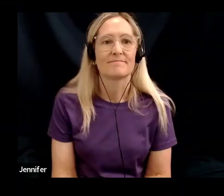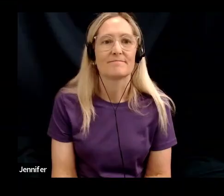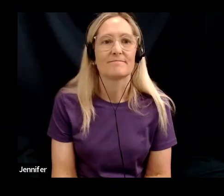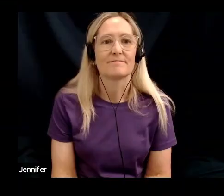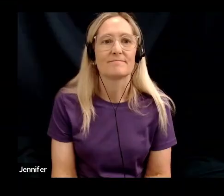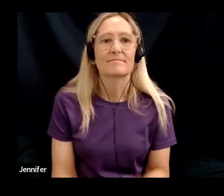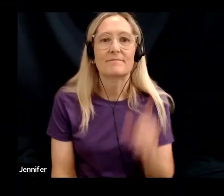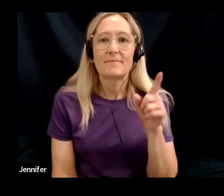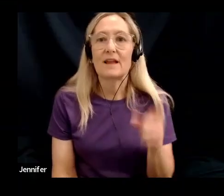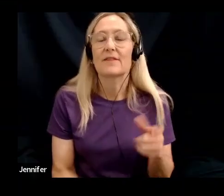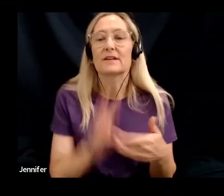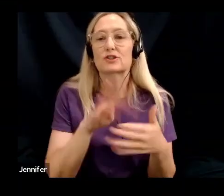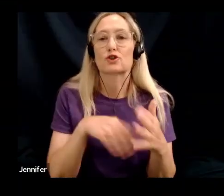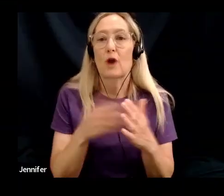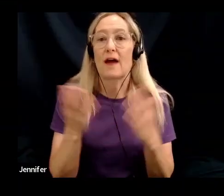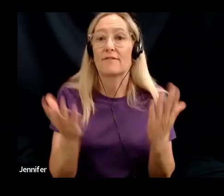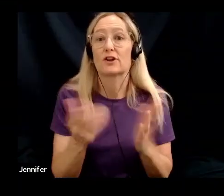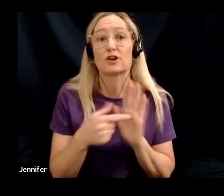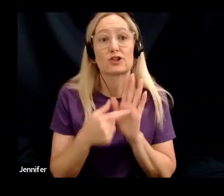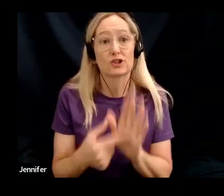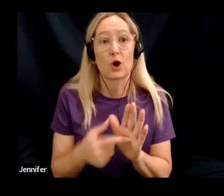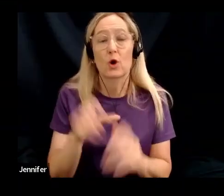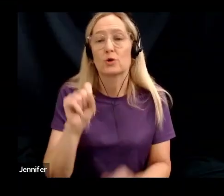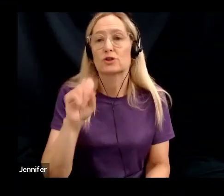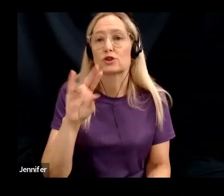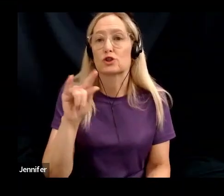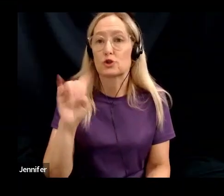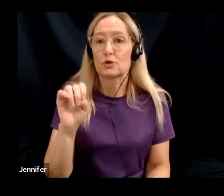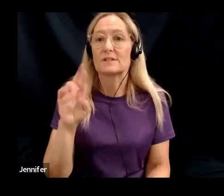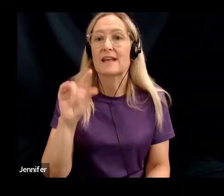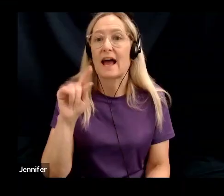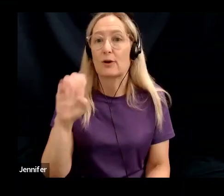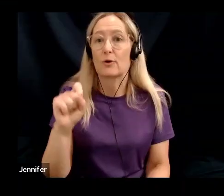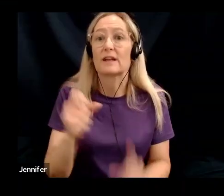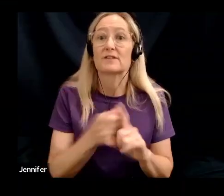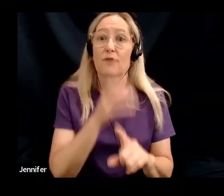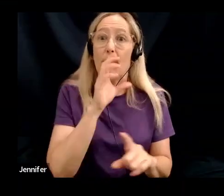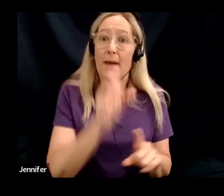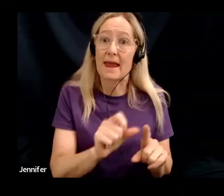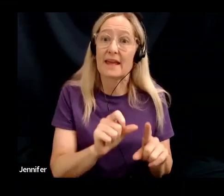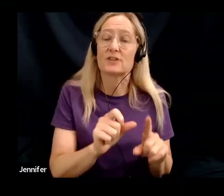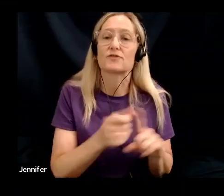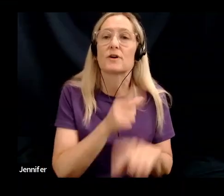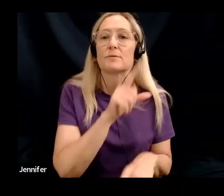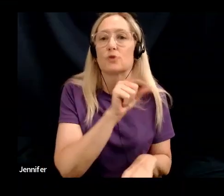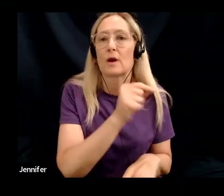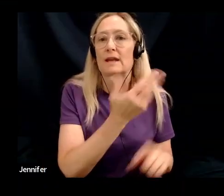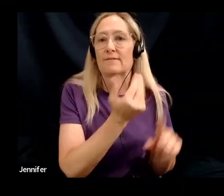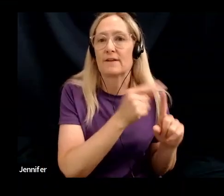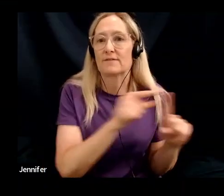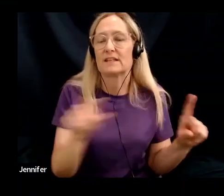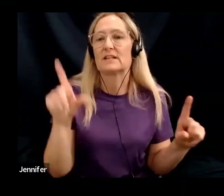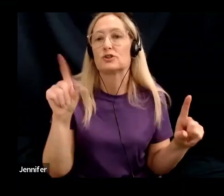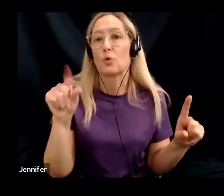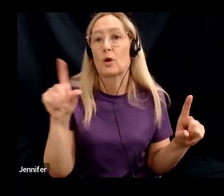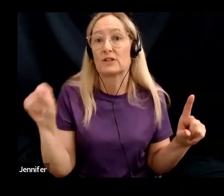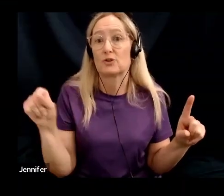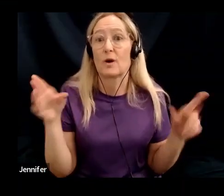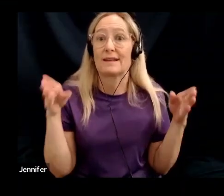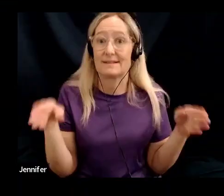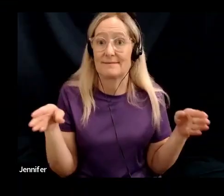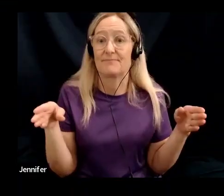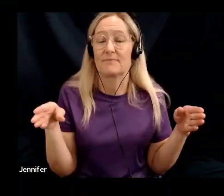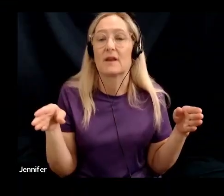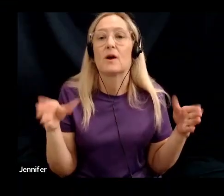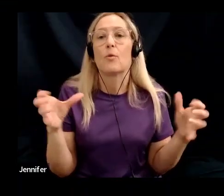So this graph here is depicting suicide rates by age in the US from 2015 to 2020. And one thing